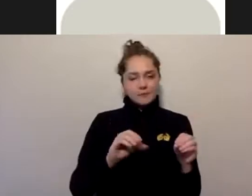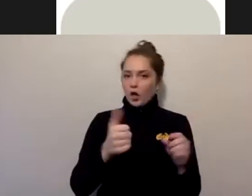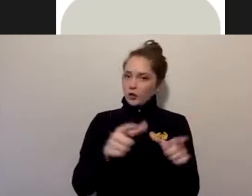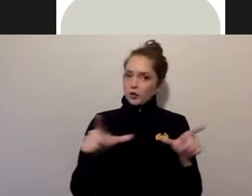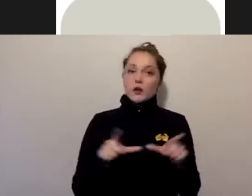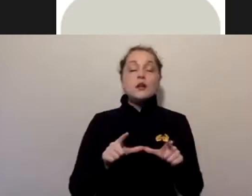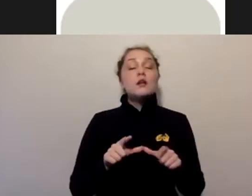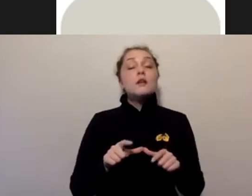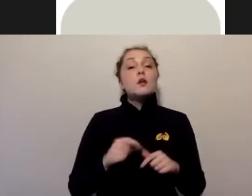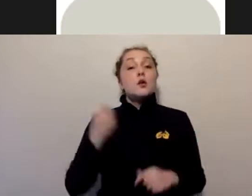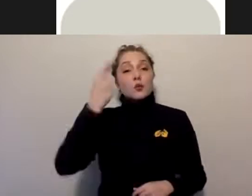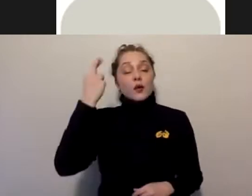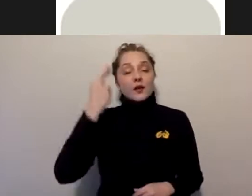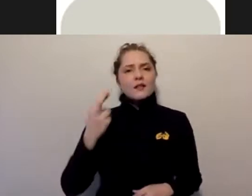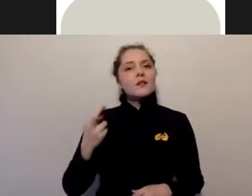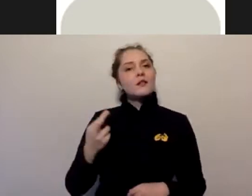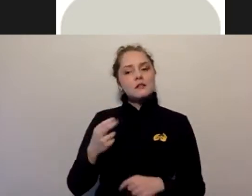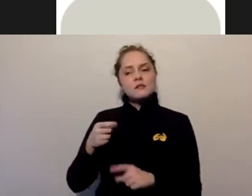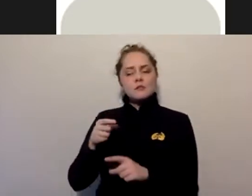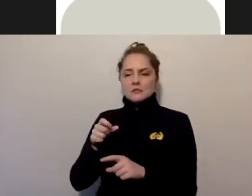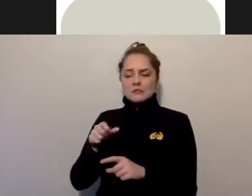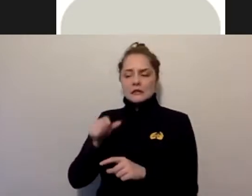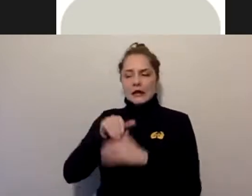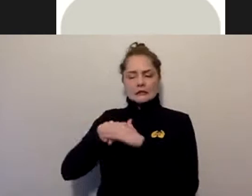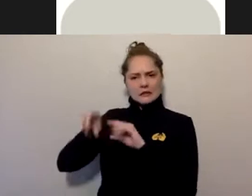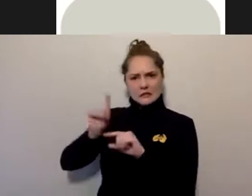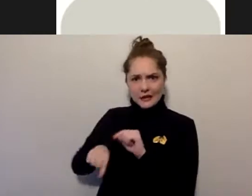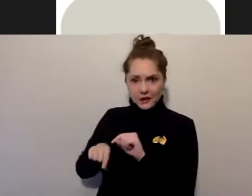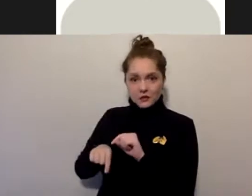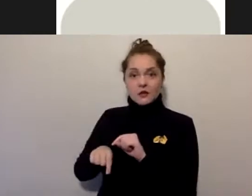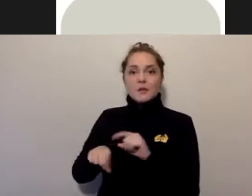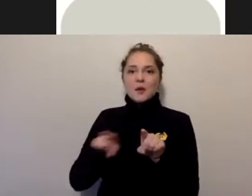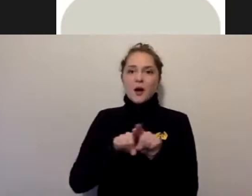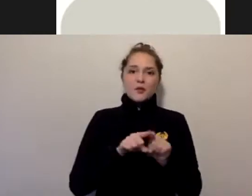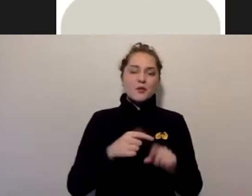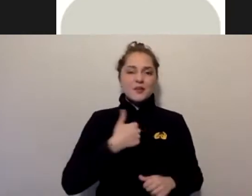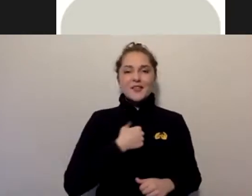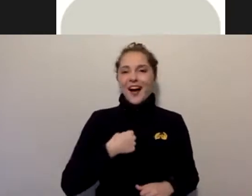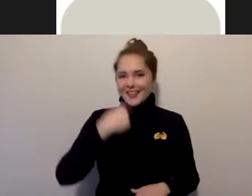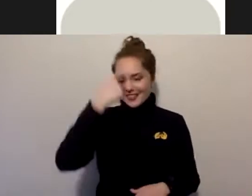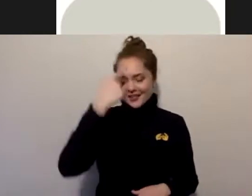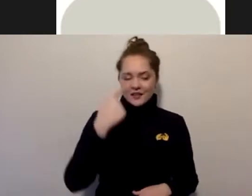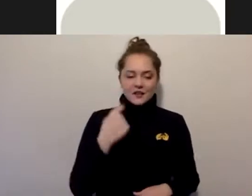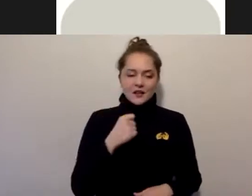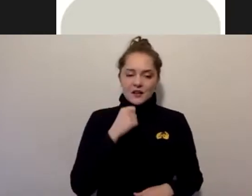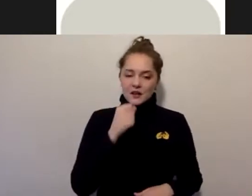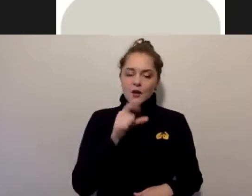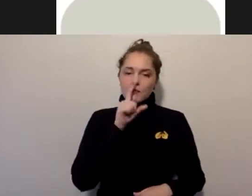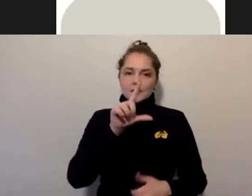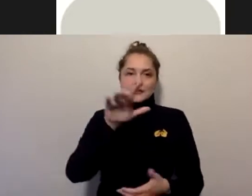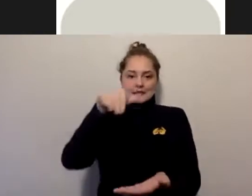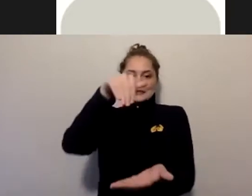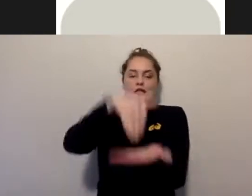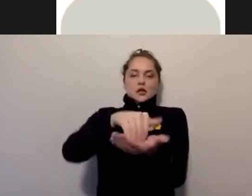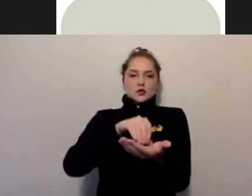only because I don't feel that there's much accessibility, but also because I don't personally think it's very central to District